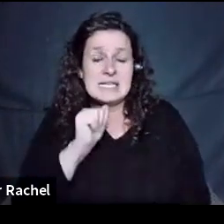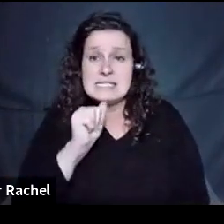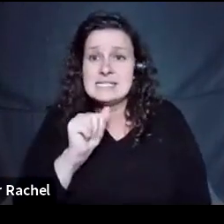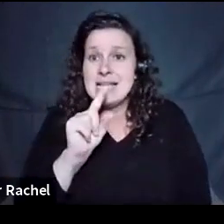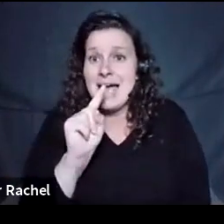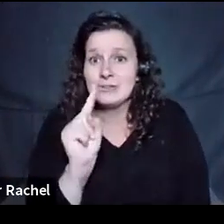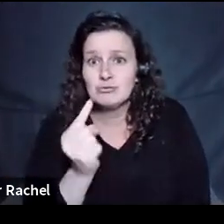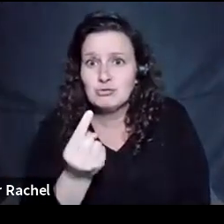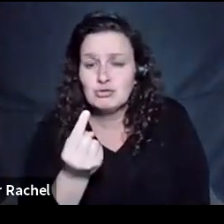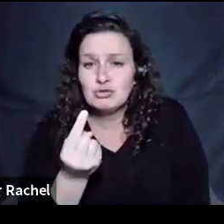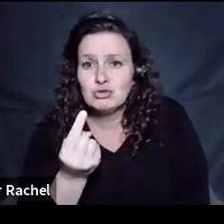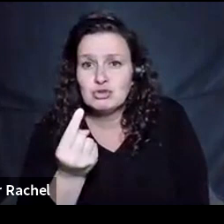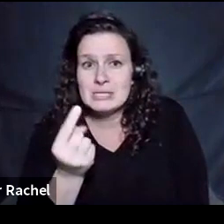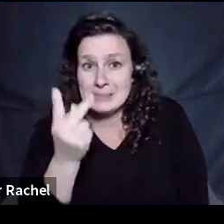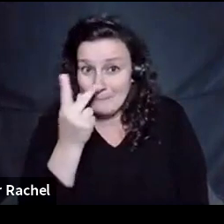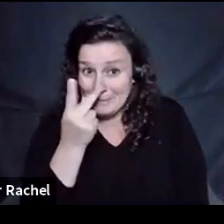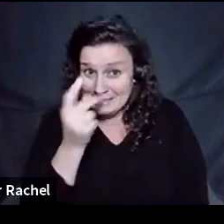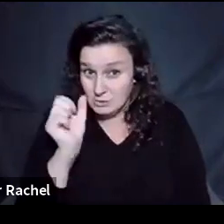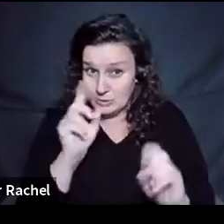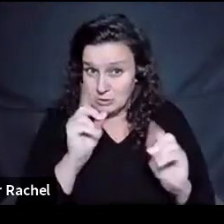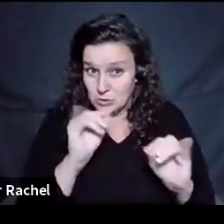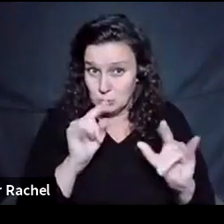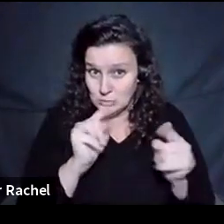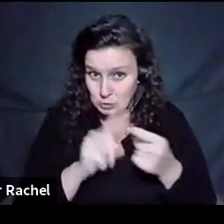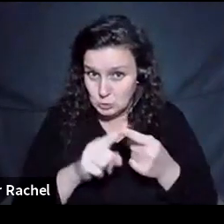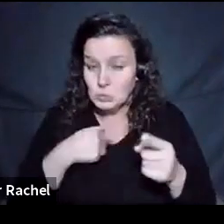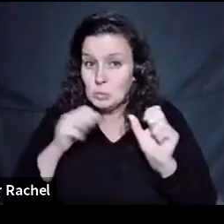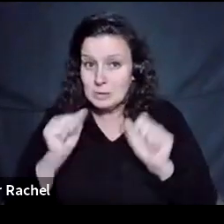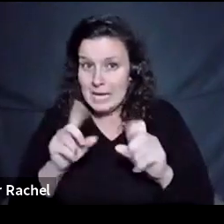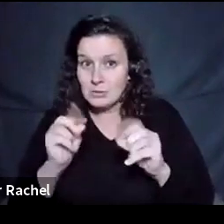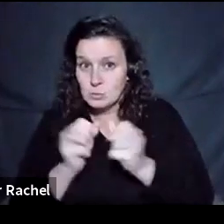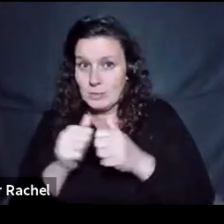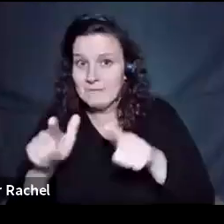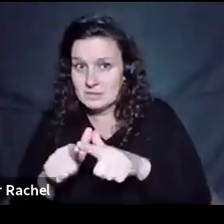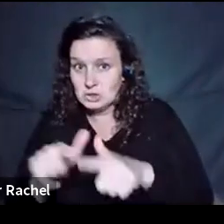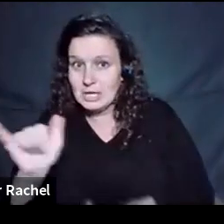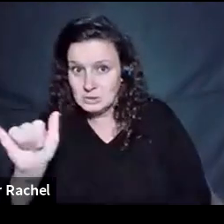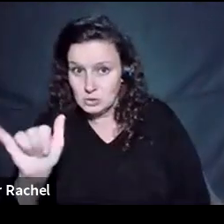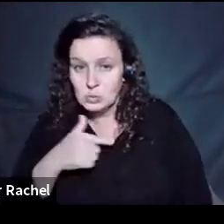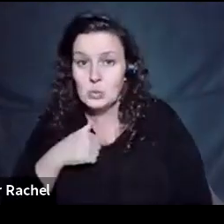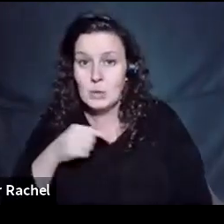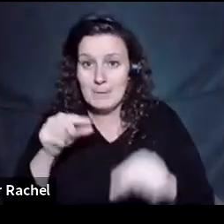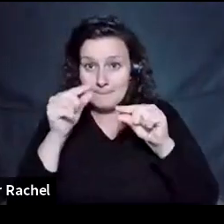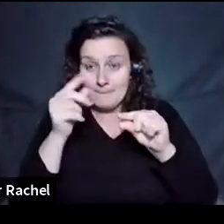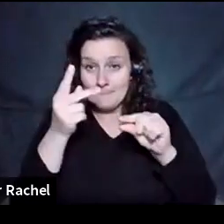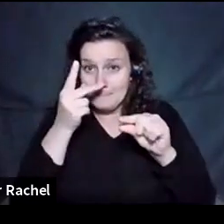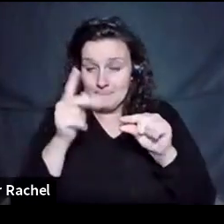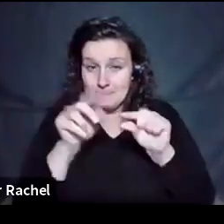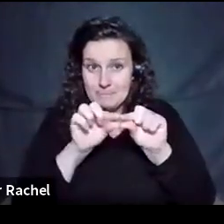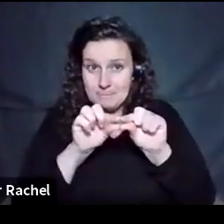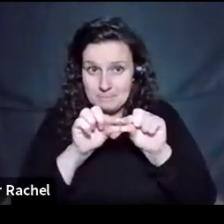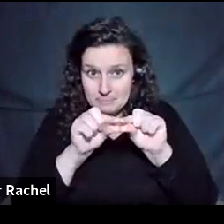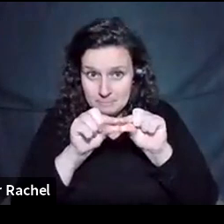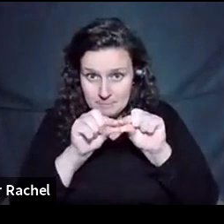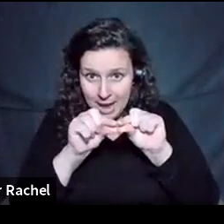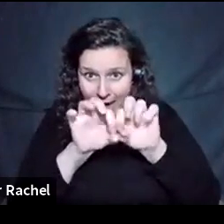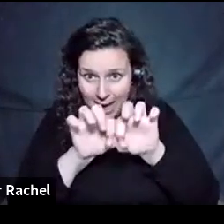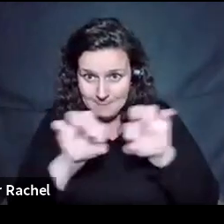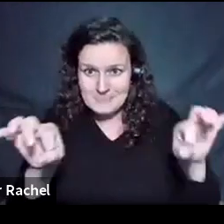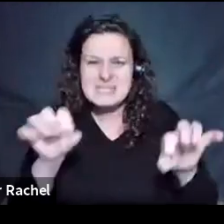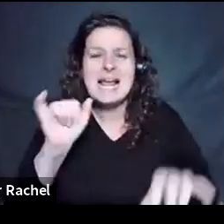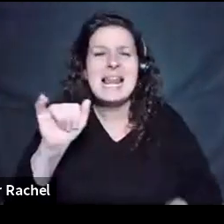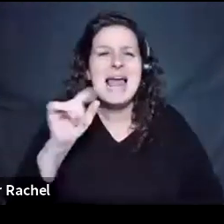know, penises that you can do this to. You can also do this with vaginas, is put pipes in. And when I say pipes, I mean something the size of a